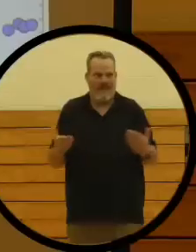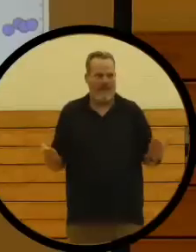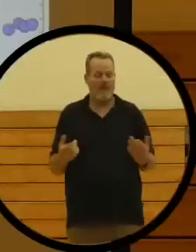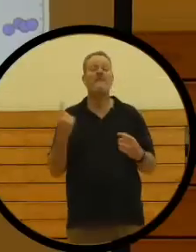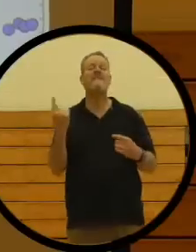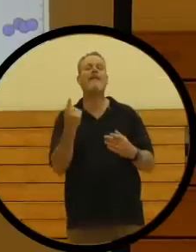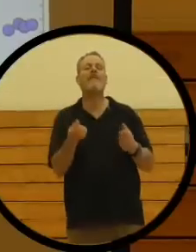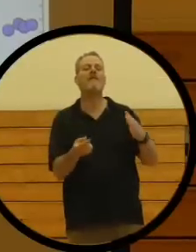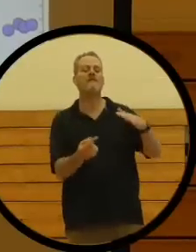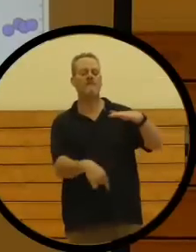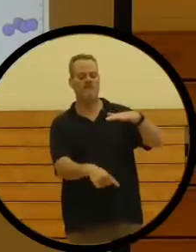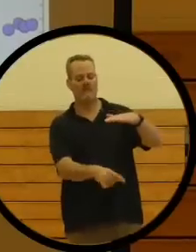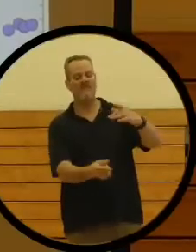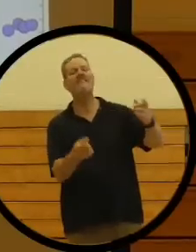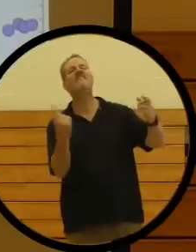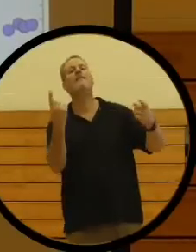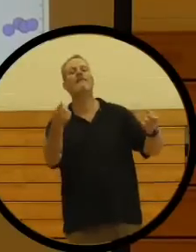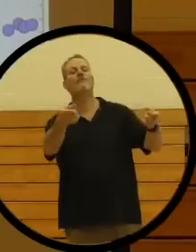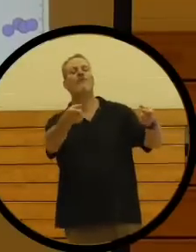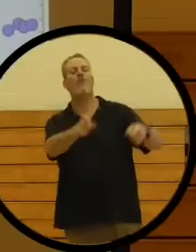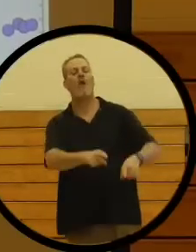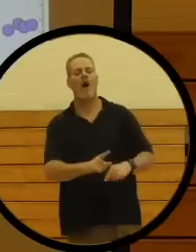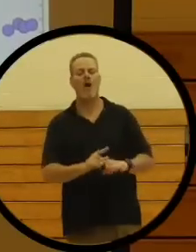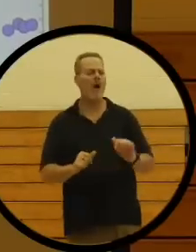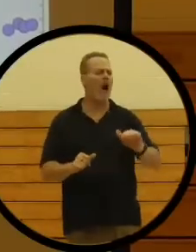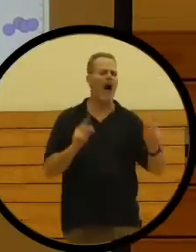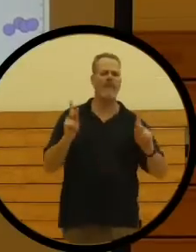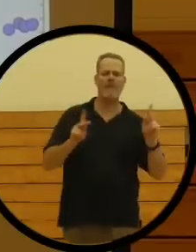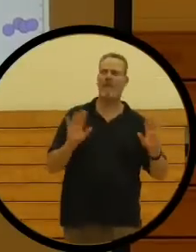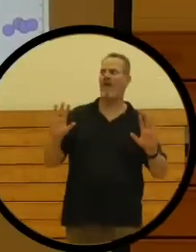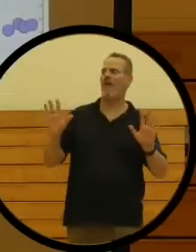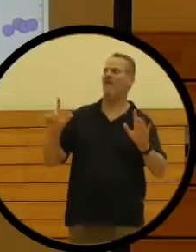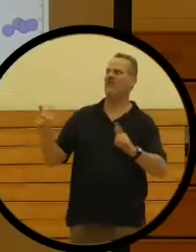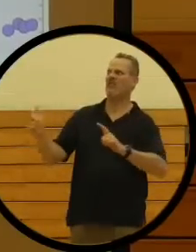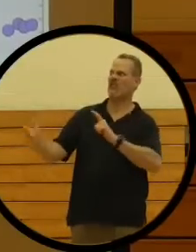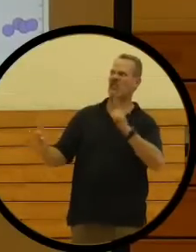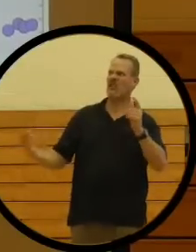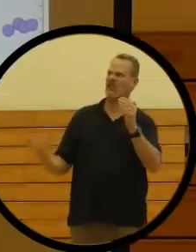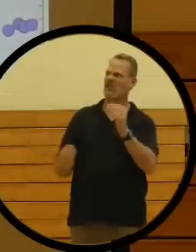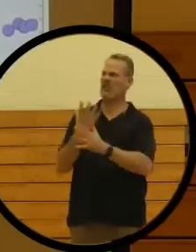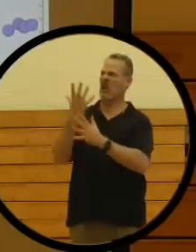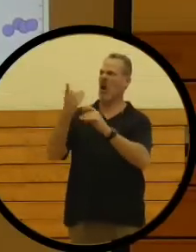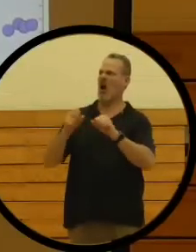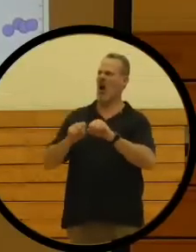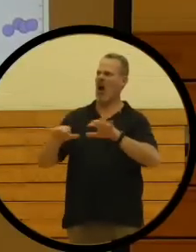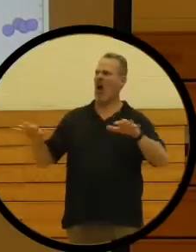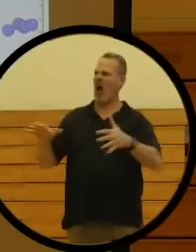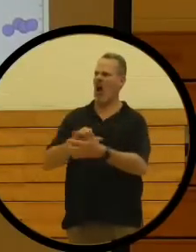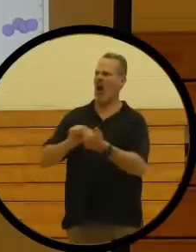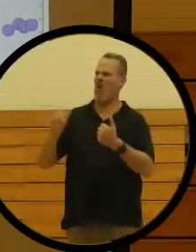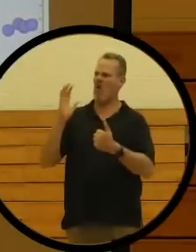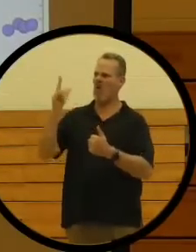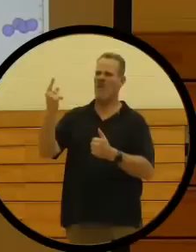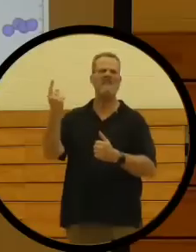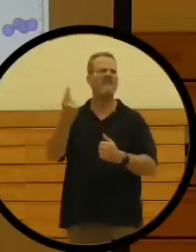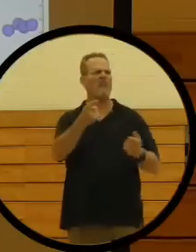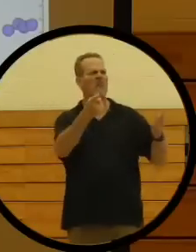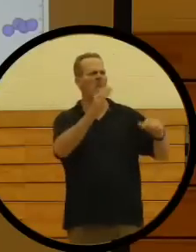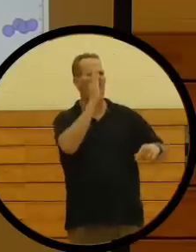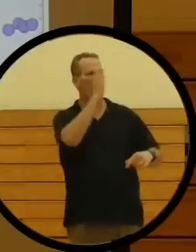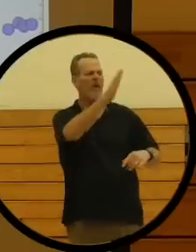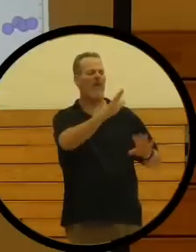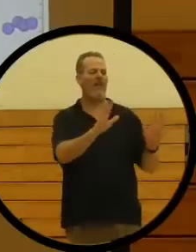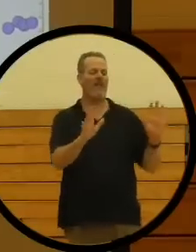going on down there. But there's been other people that have said, oh, there's going to be a giant volcano that erupts here, or something's going to happen, you